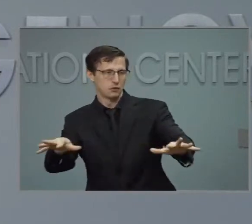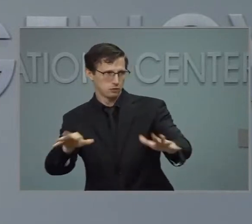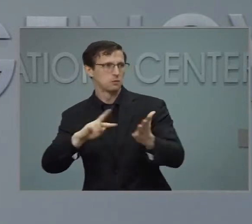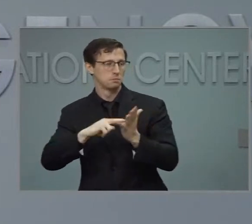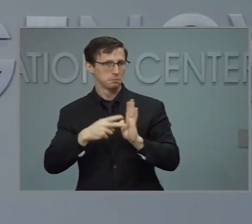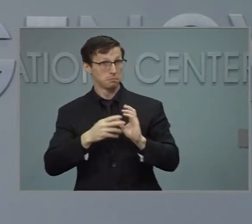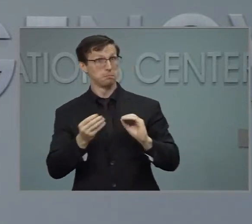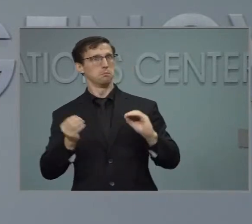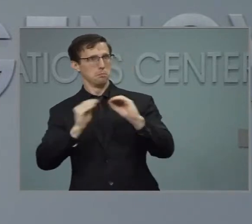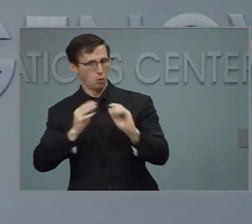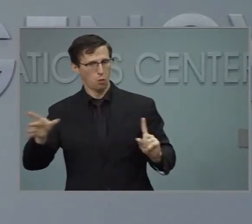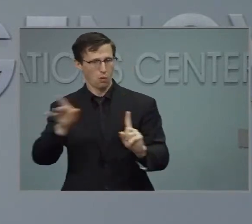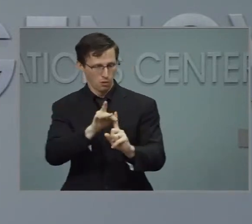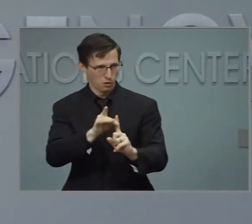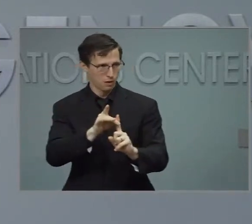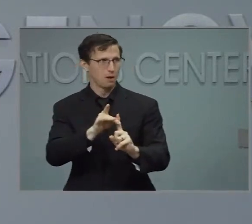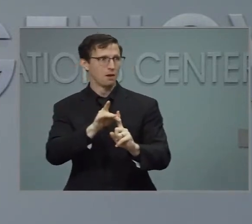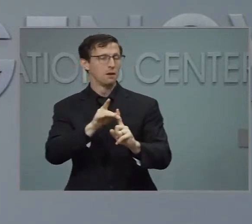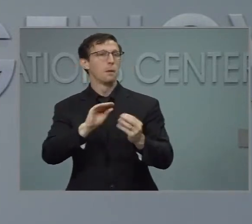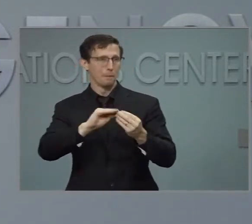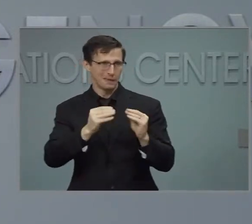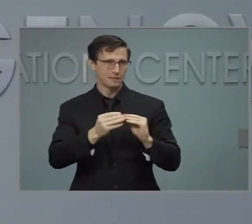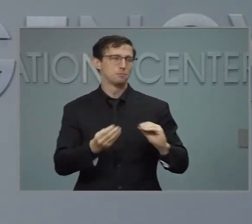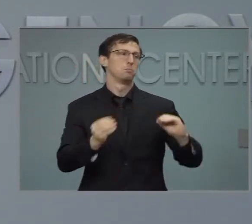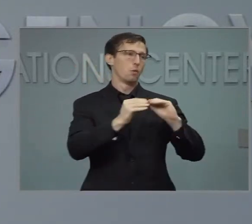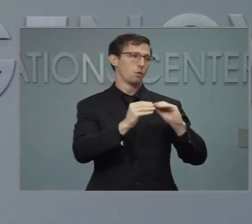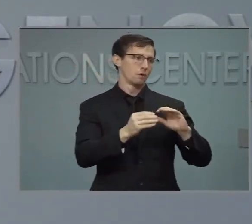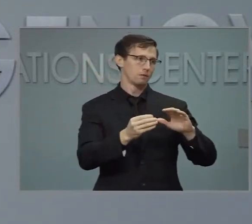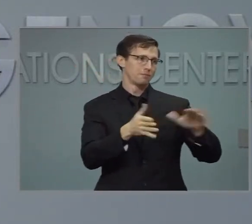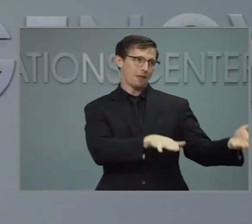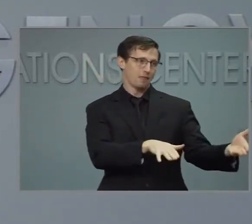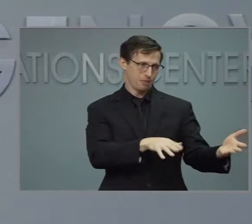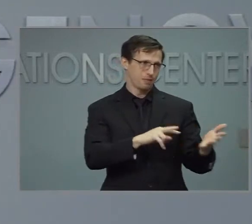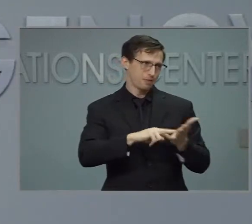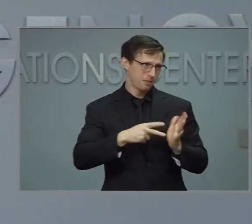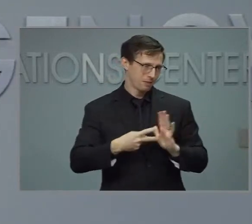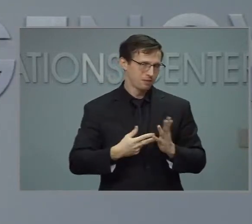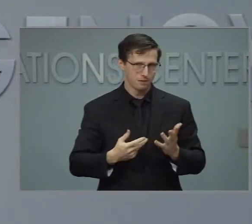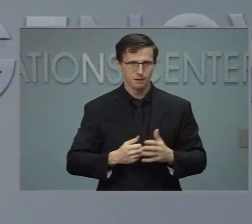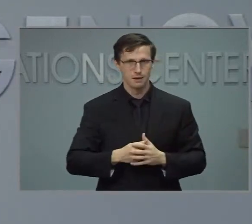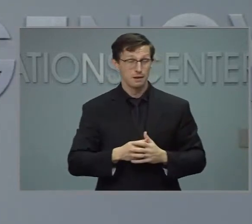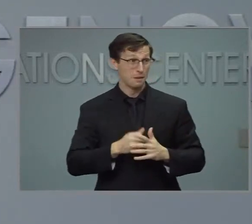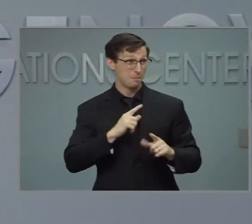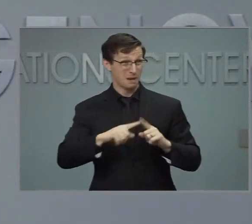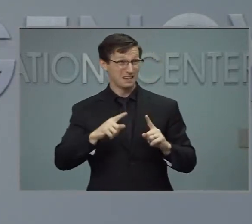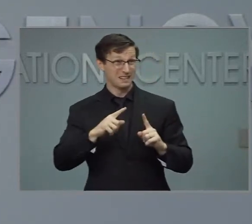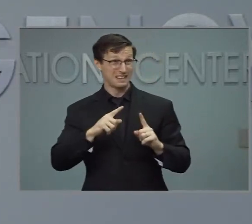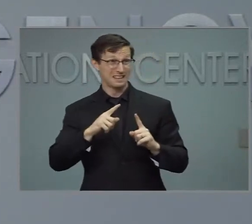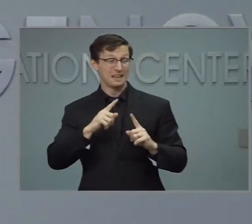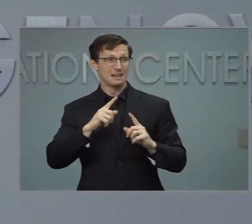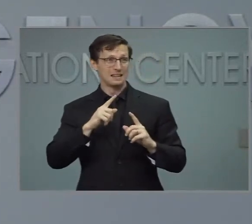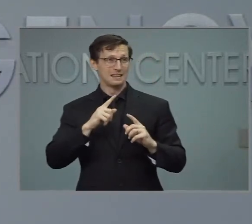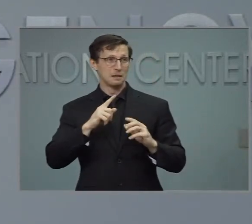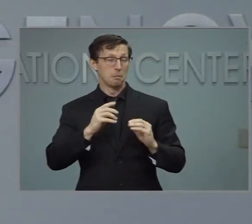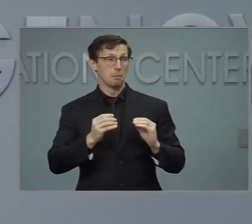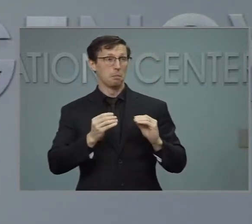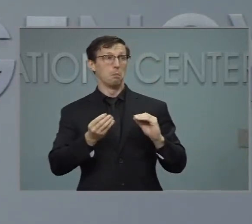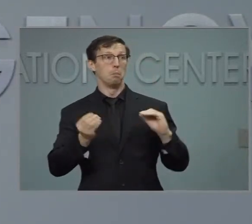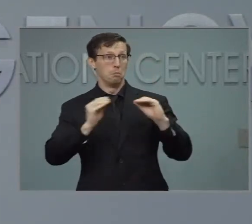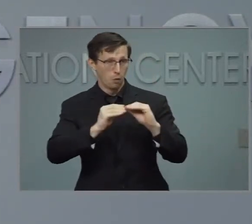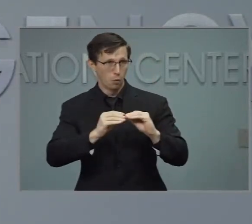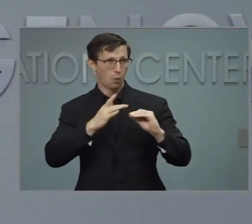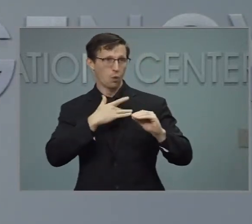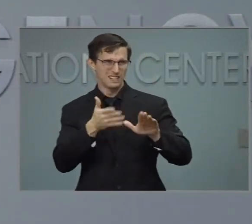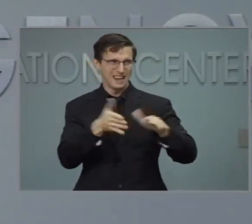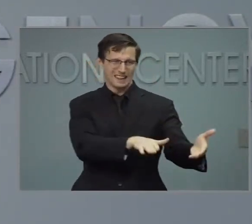more hospitalizations and more death, but I don't know that in and of itself it is more deadly. But I would say one of the